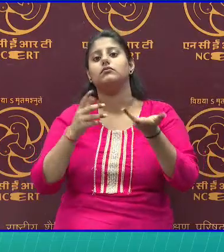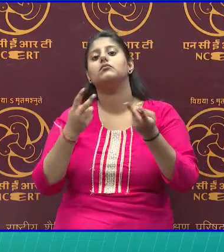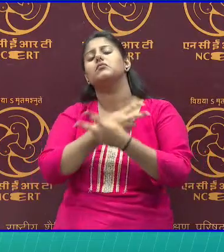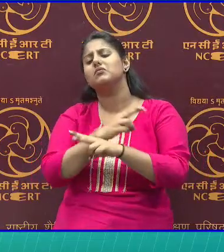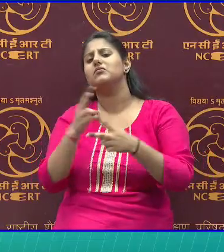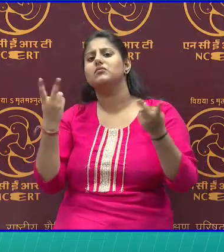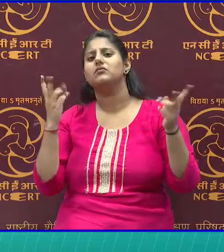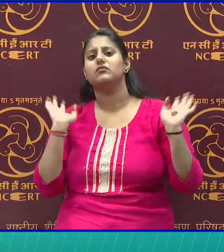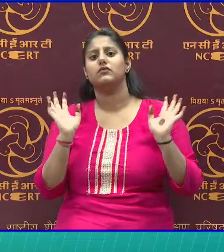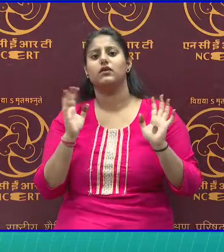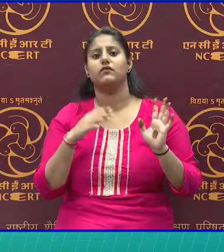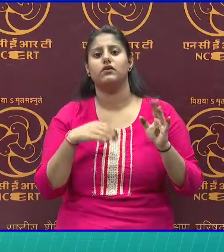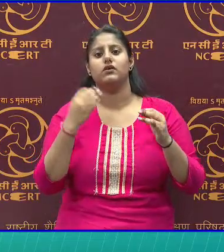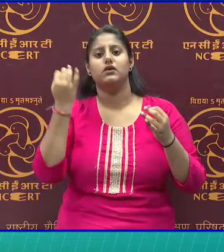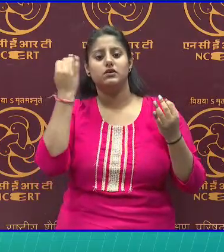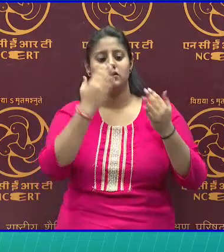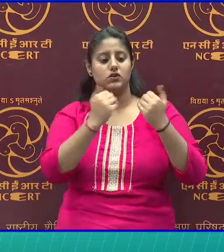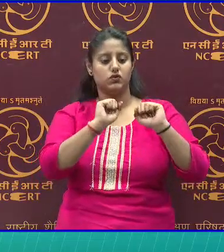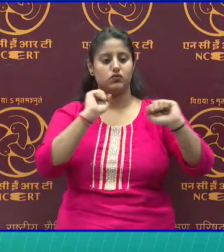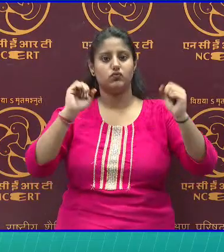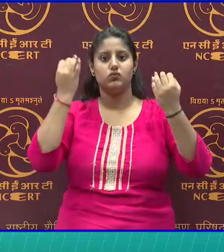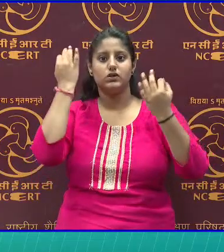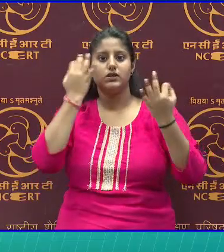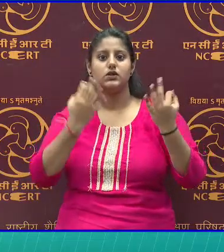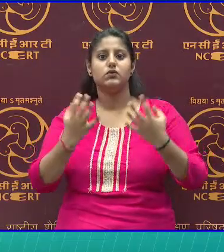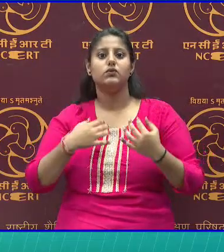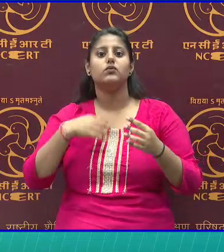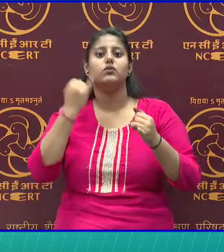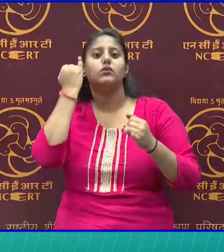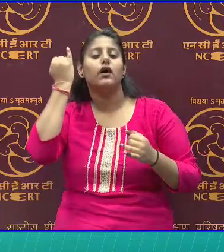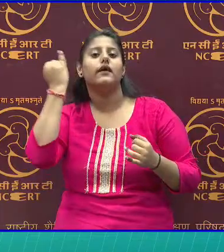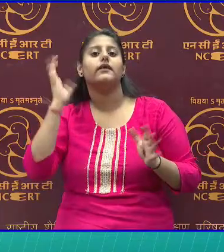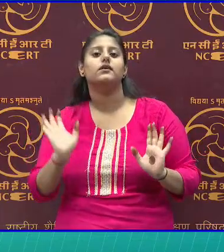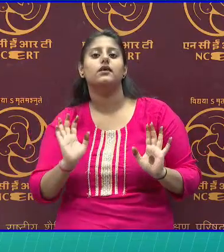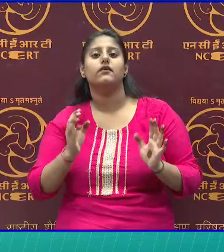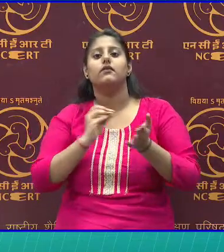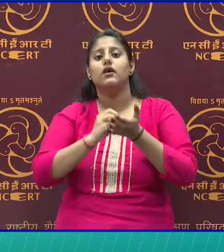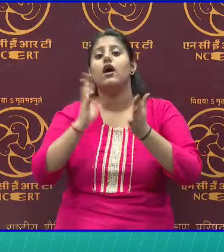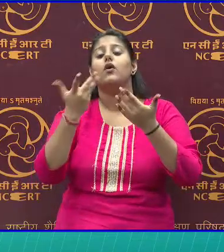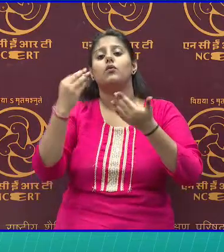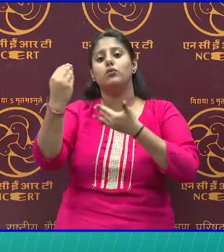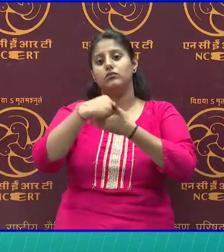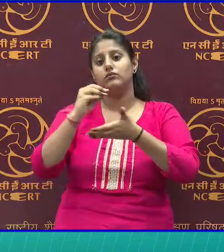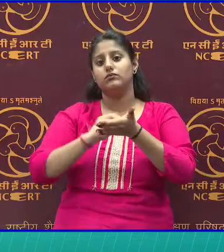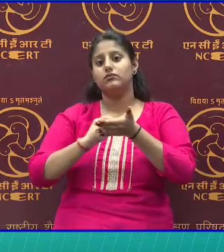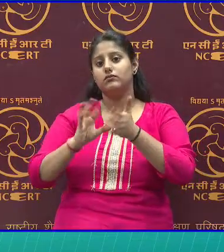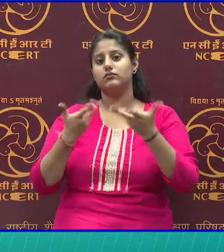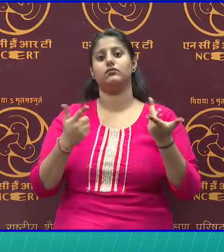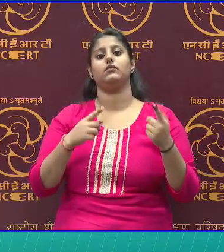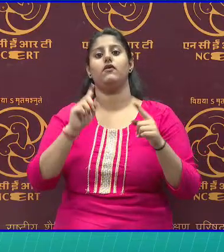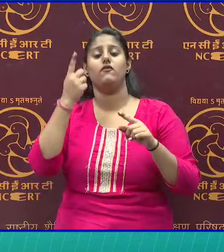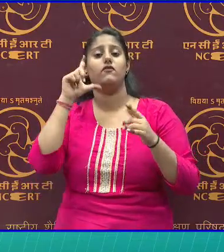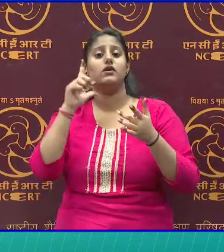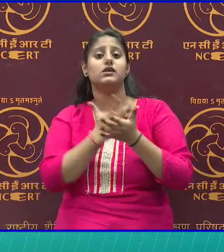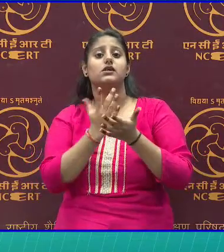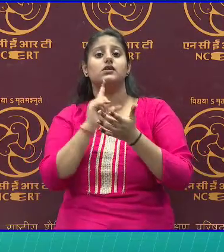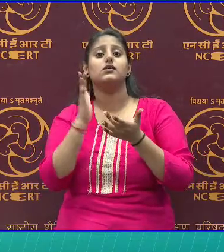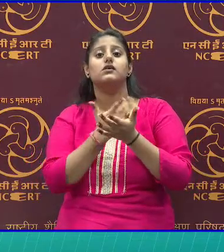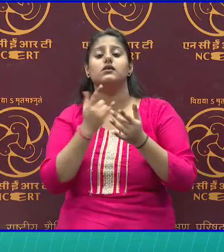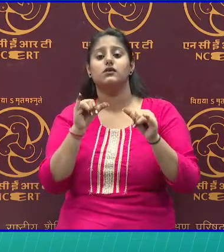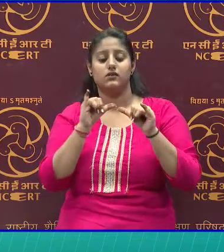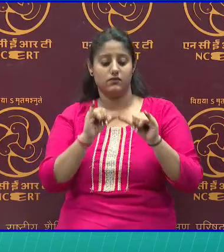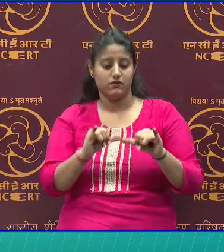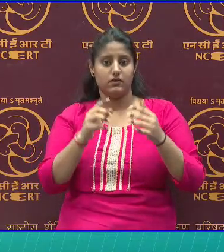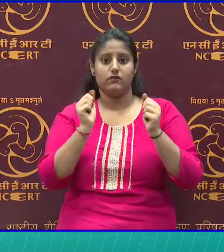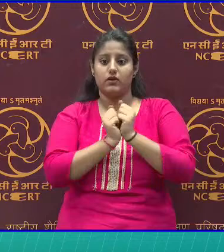children have certain innovative ideas also, how do they contribute to the life as well. Right. For example, the first chapter of living together,